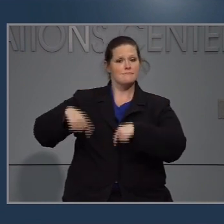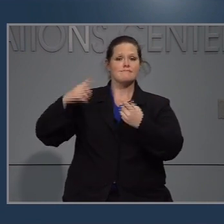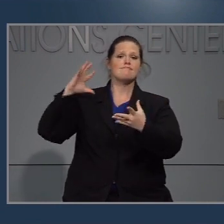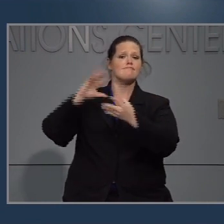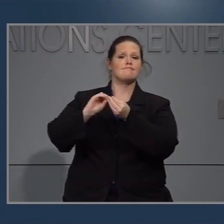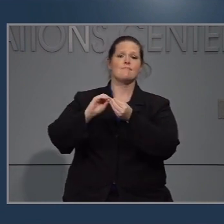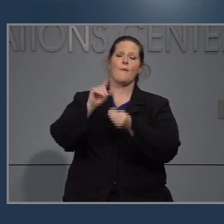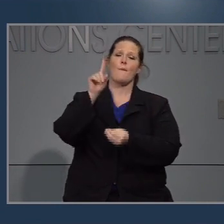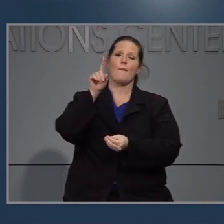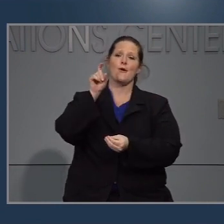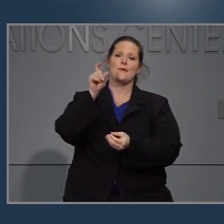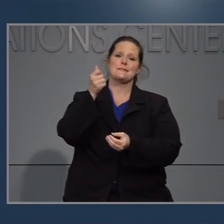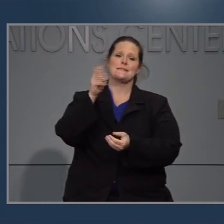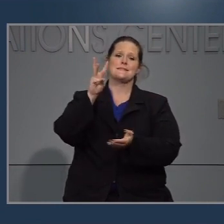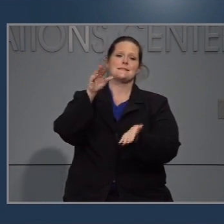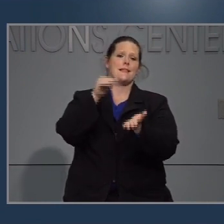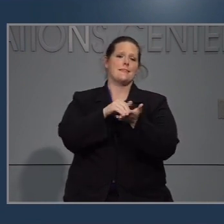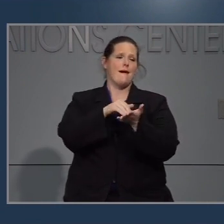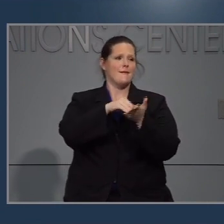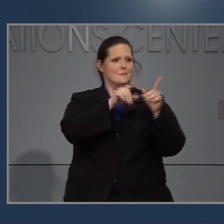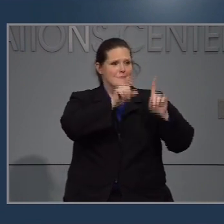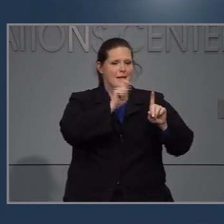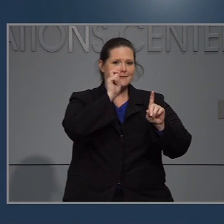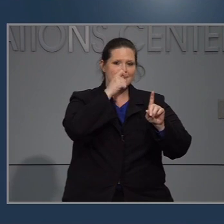116,000 lab-confirmed cases,